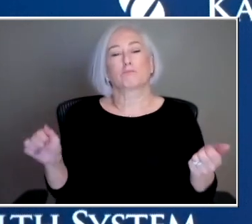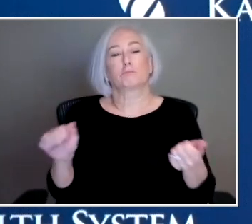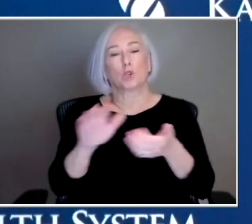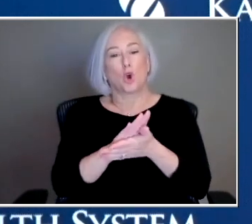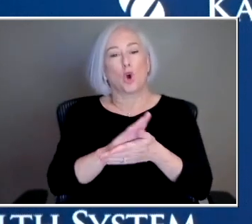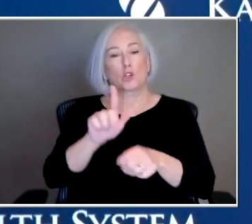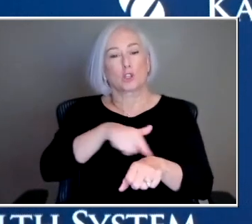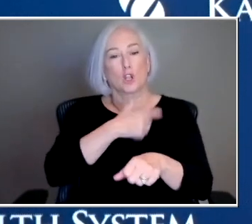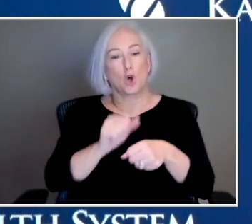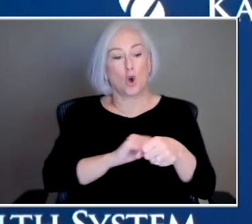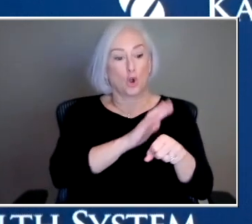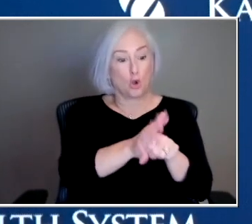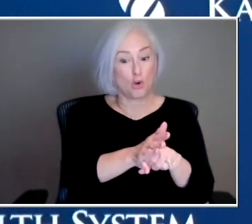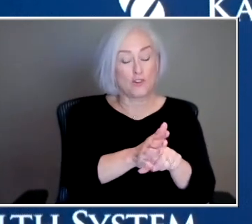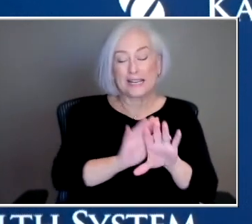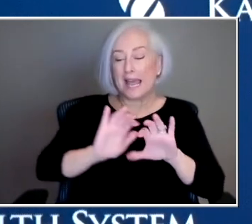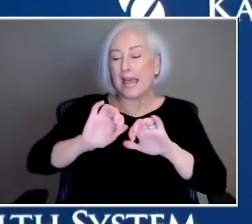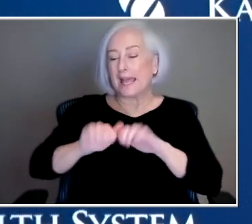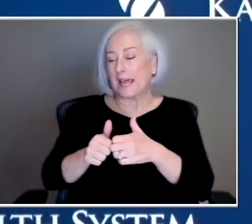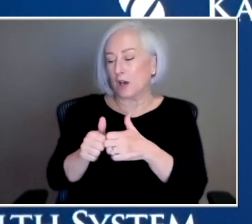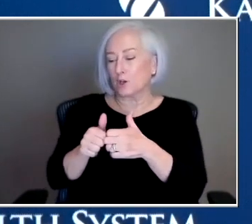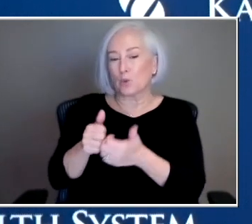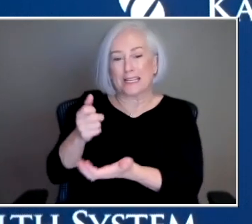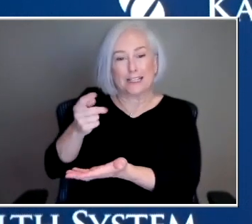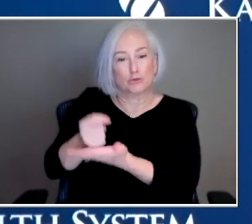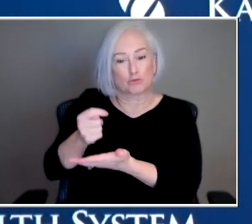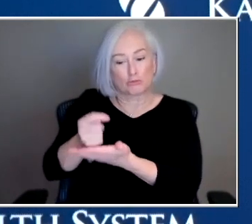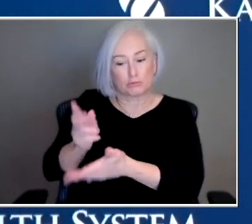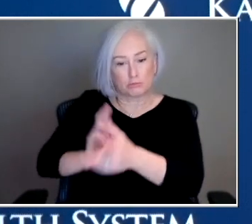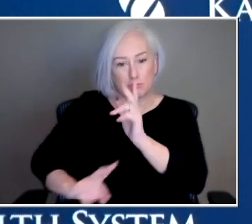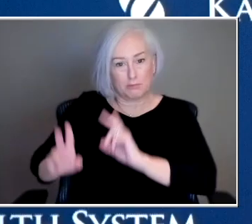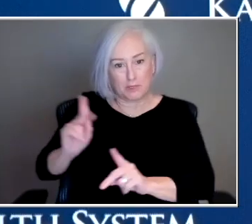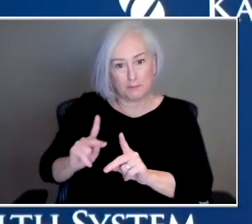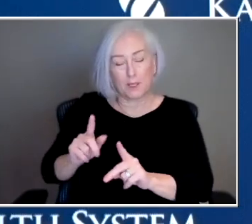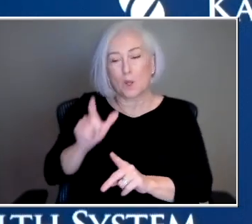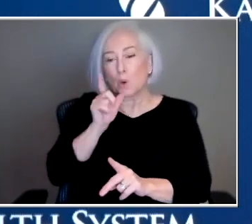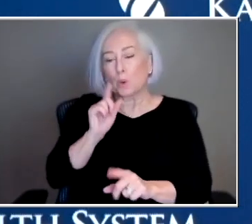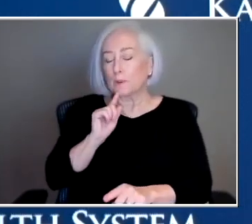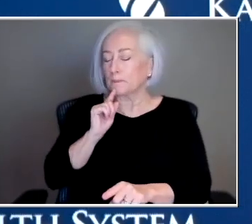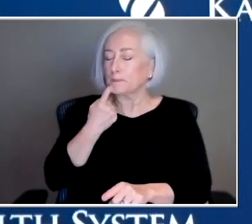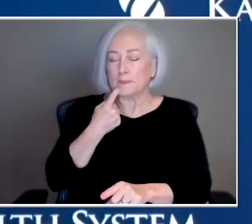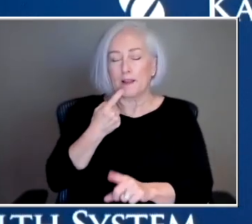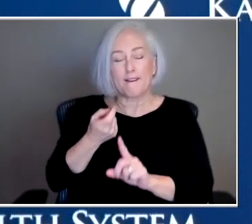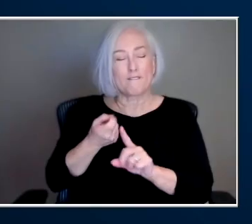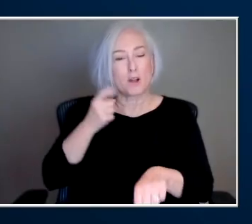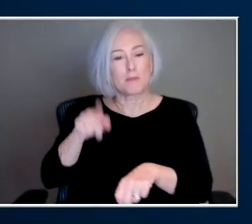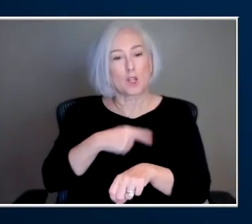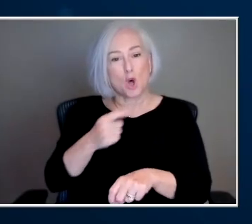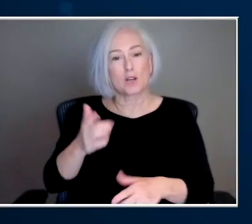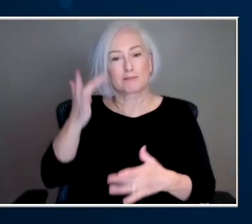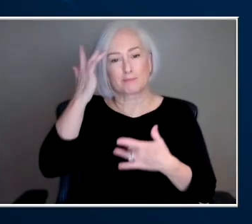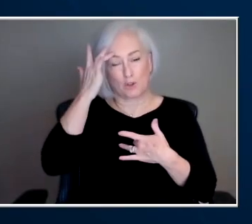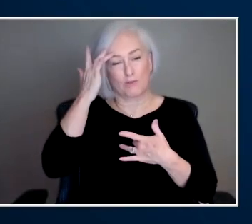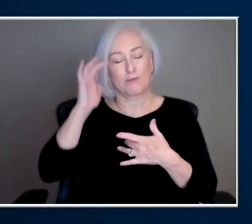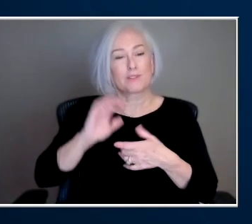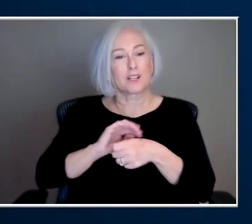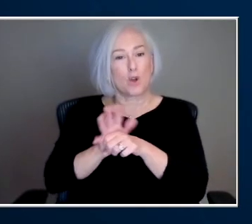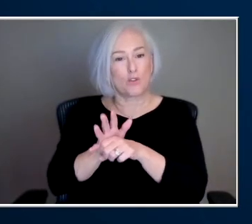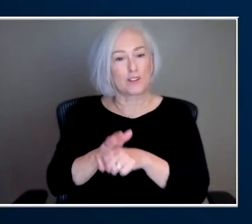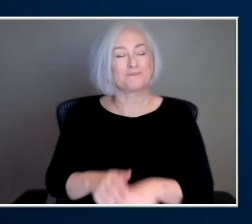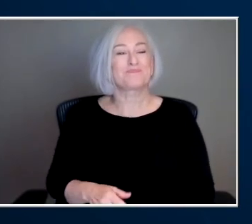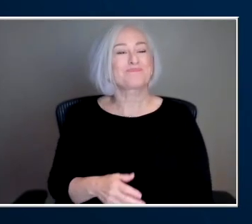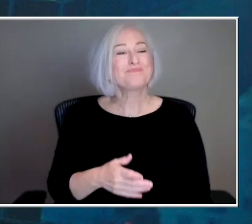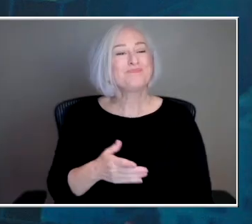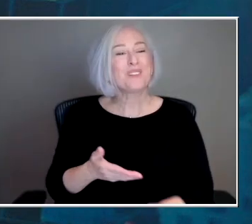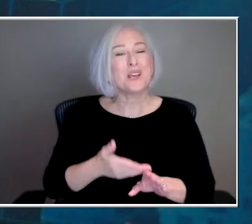that to make sure that the people that are suffering from long COVID can have a reprieve from those symptoms. And before we go this morning, we want to wish a